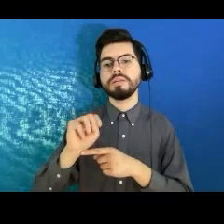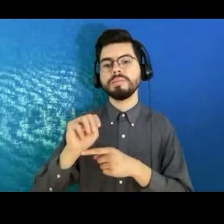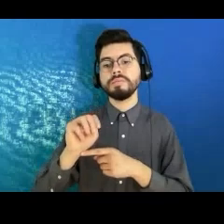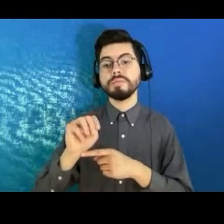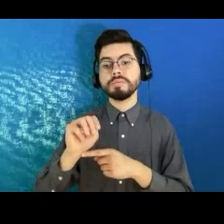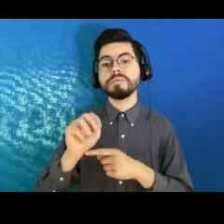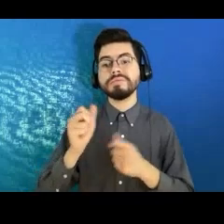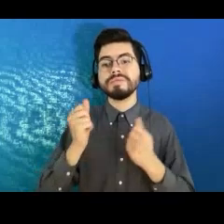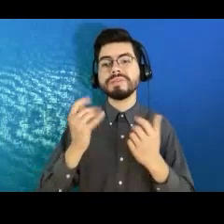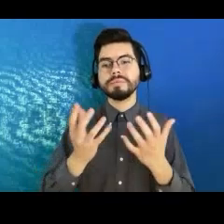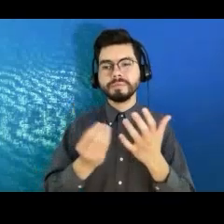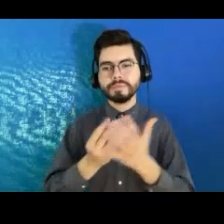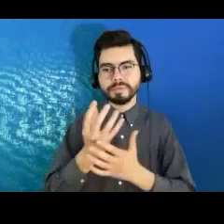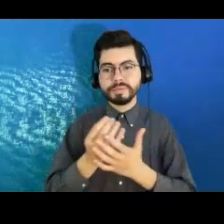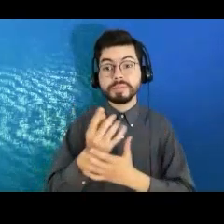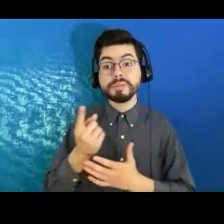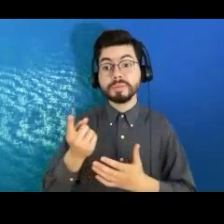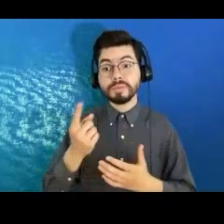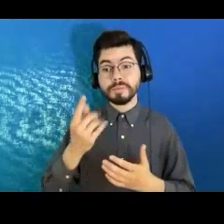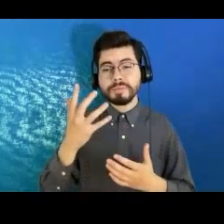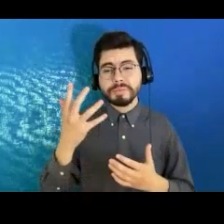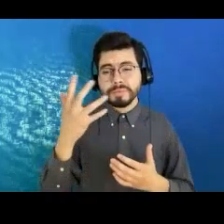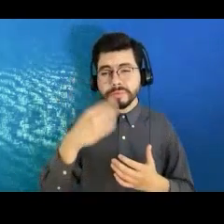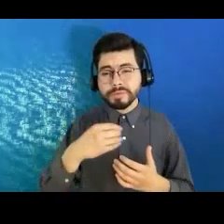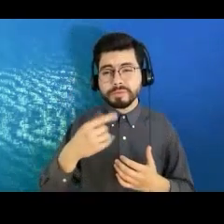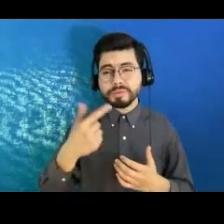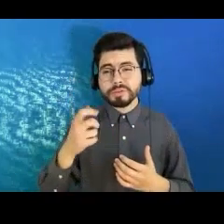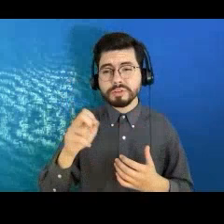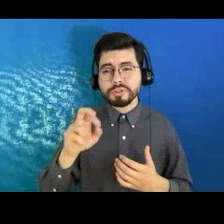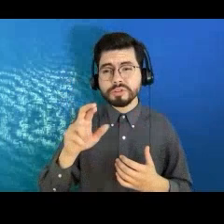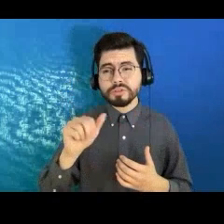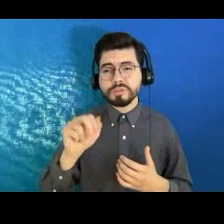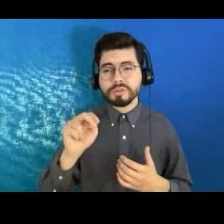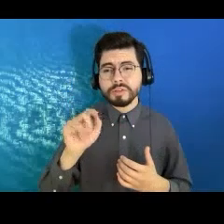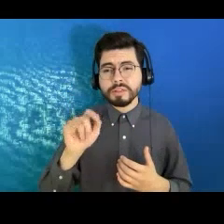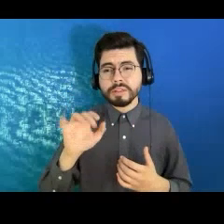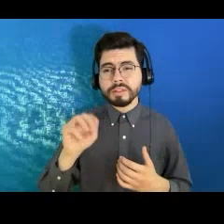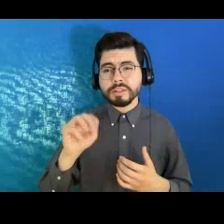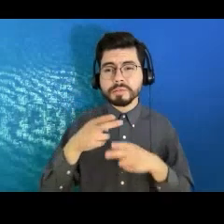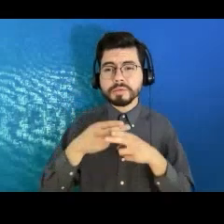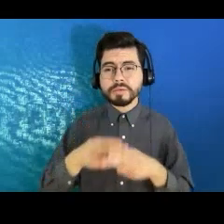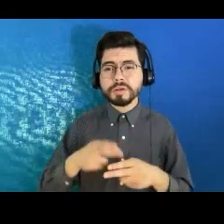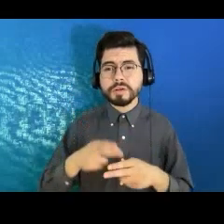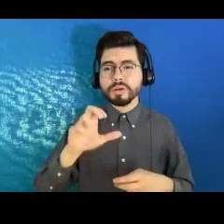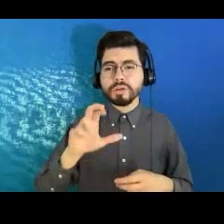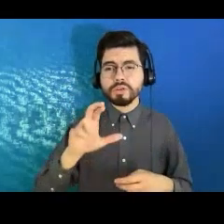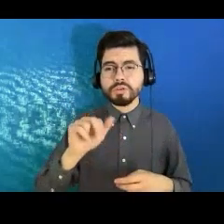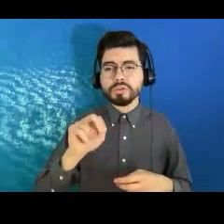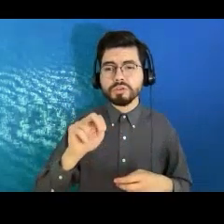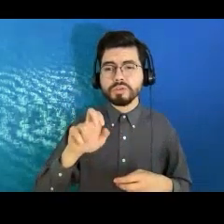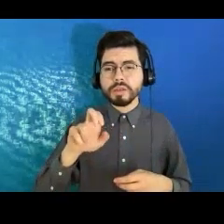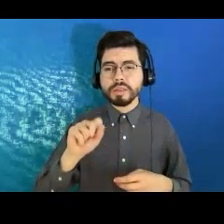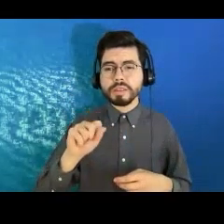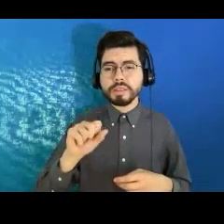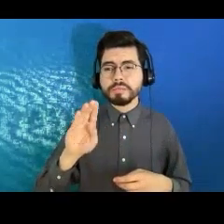beautiful geranium that's blooming called Cranesbill. You might have noticed it around Old Faithful. That's a winter